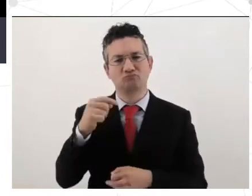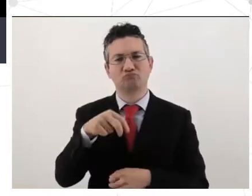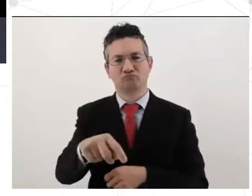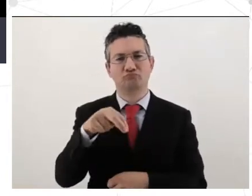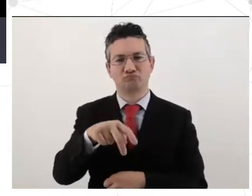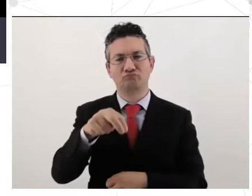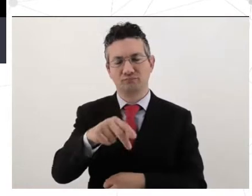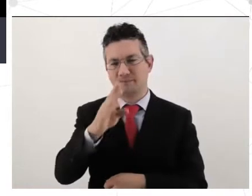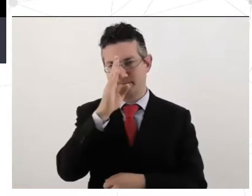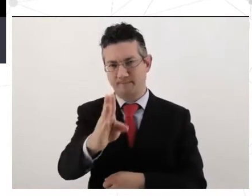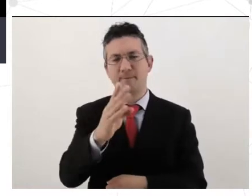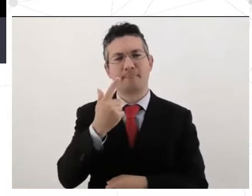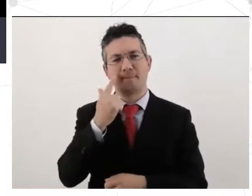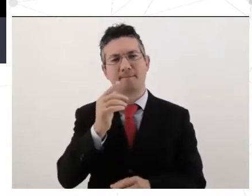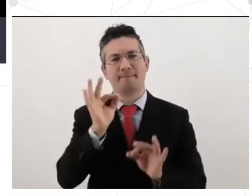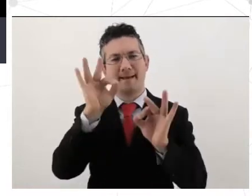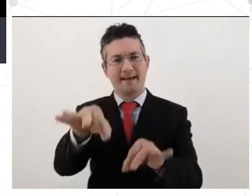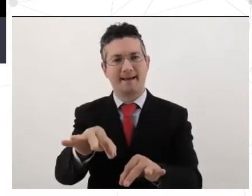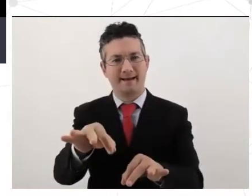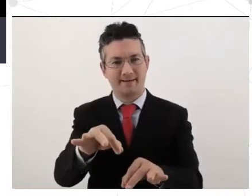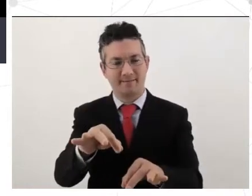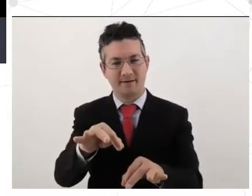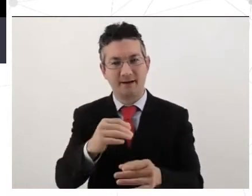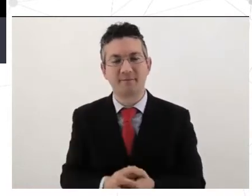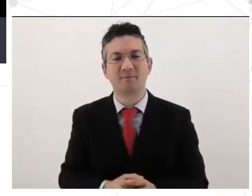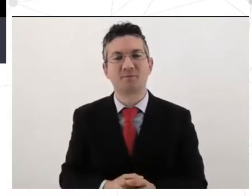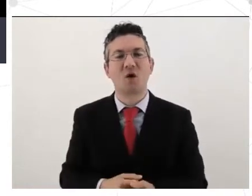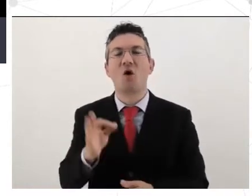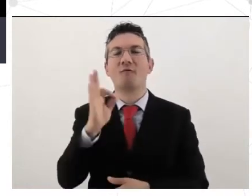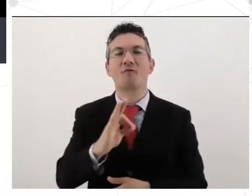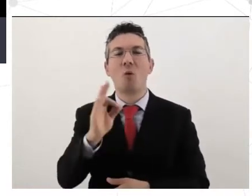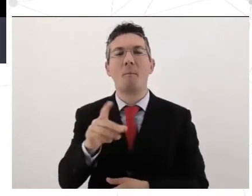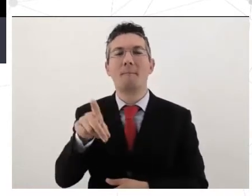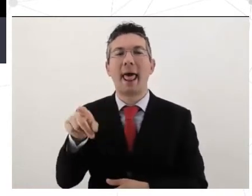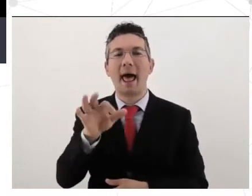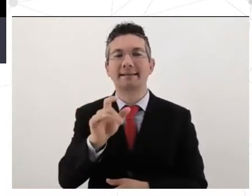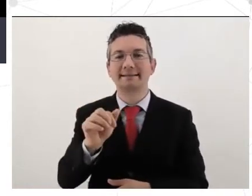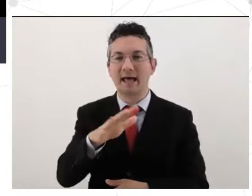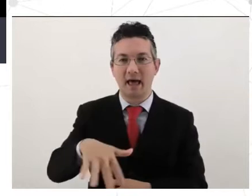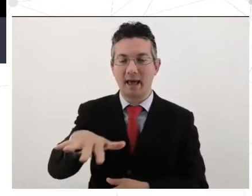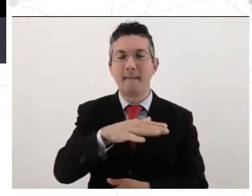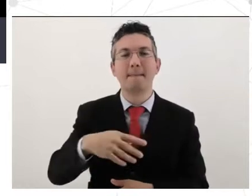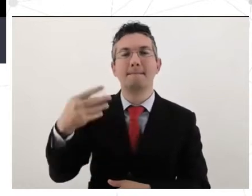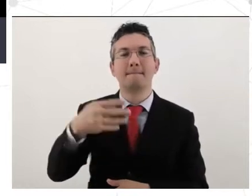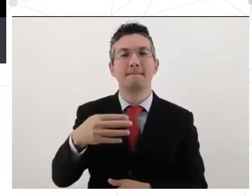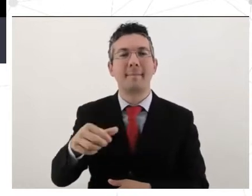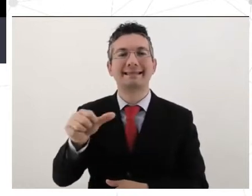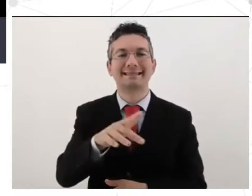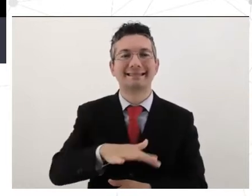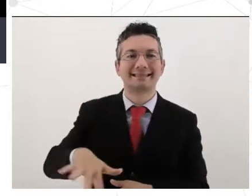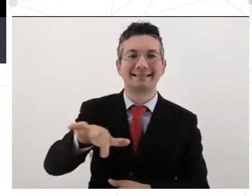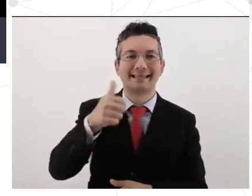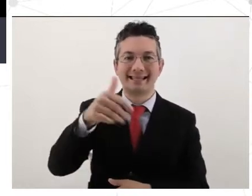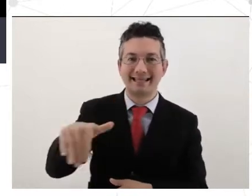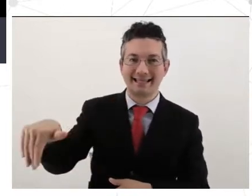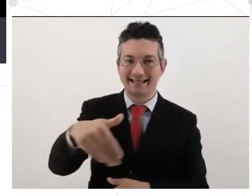Soundscape is designed to allow you to remain fully present. so that your attention's on the environment, on the traffic, the dog,